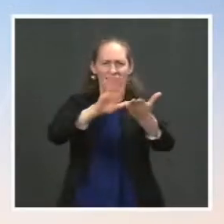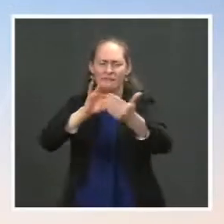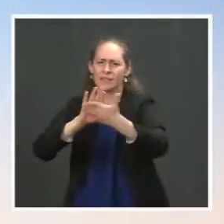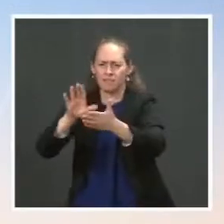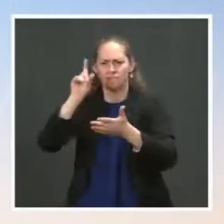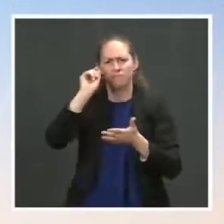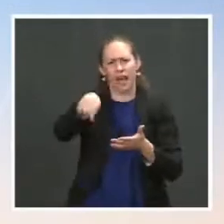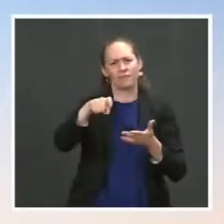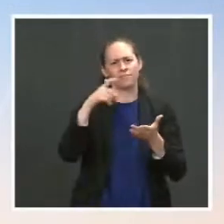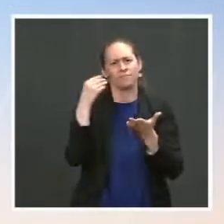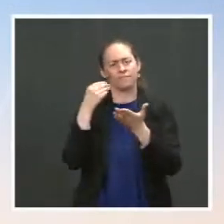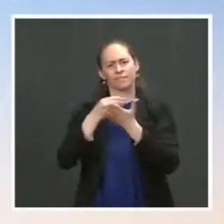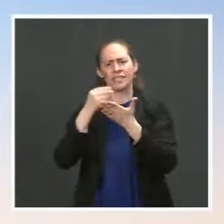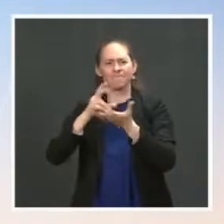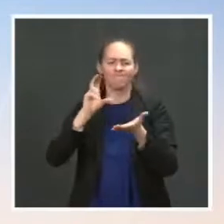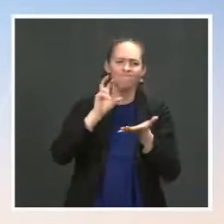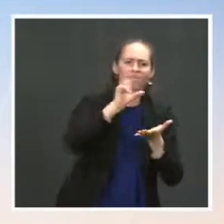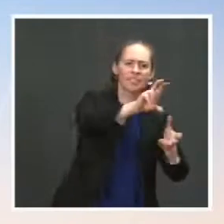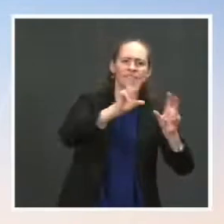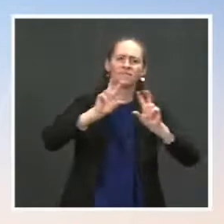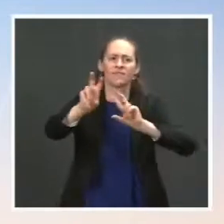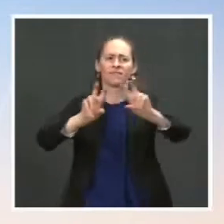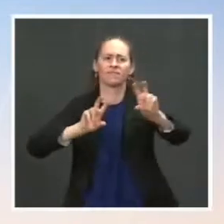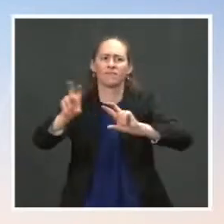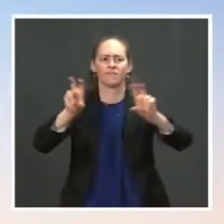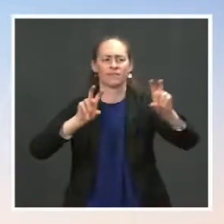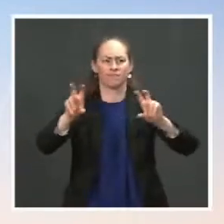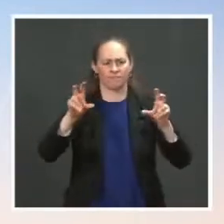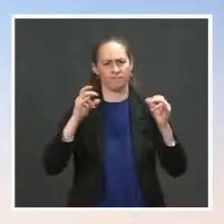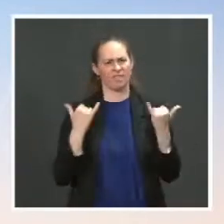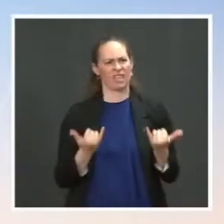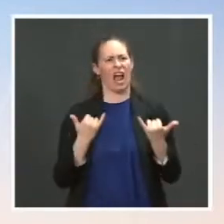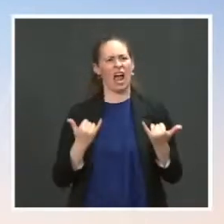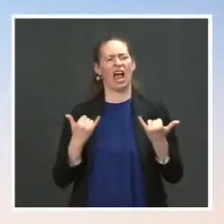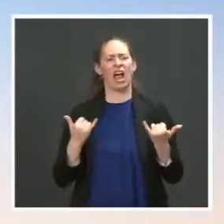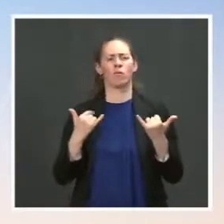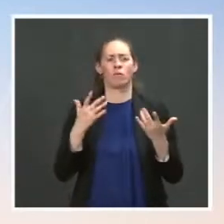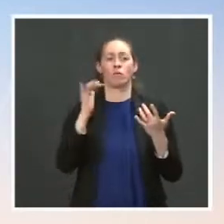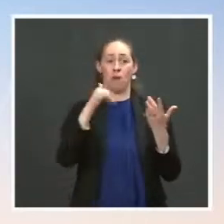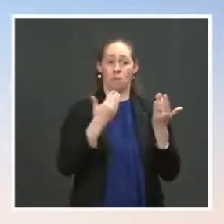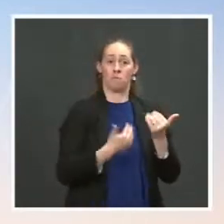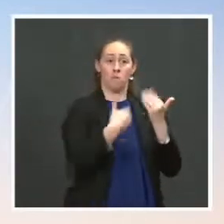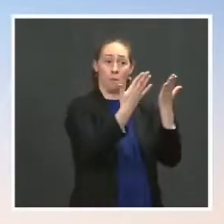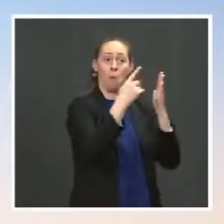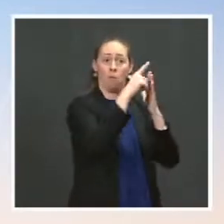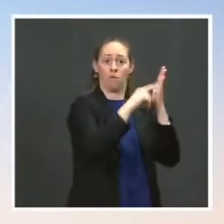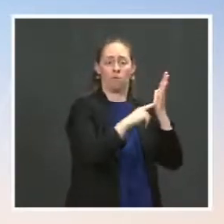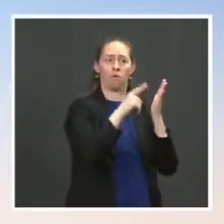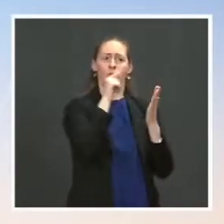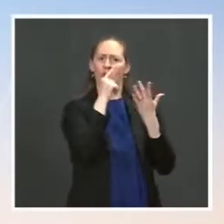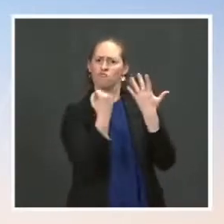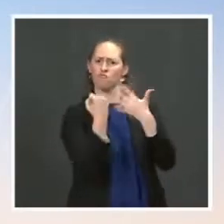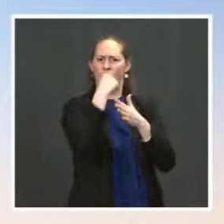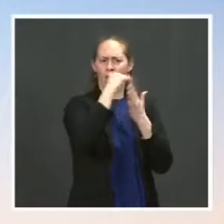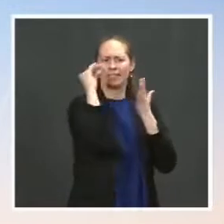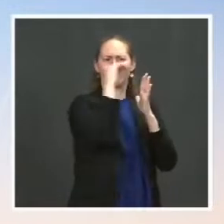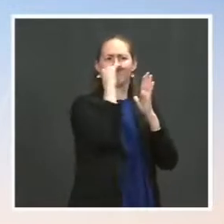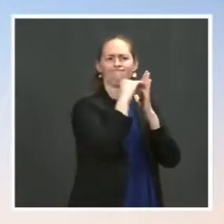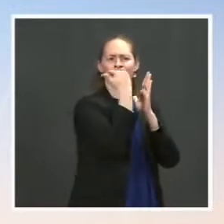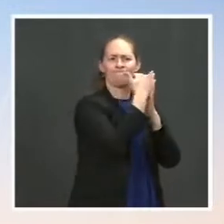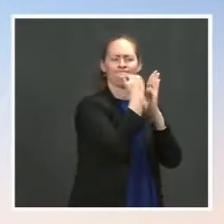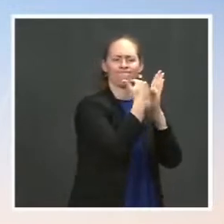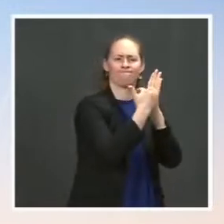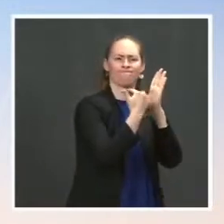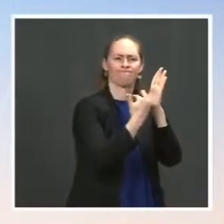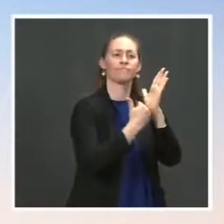another opportunity to do that. And so the funding proposal is an indication of our priorities. You may have also noticed another flag flying above the